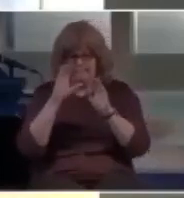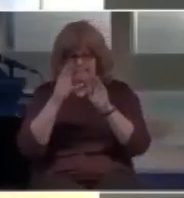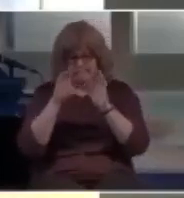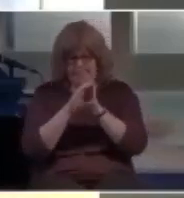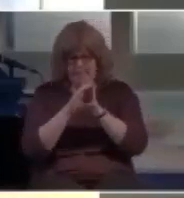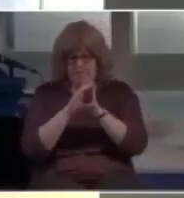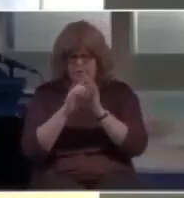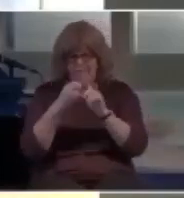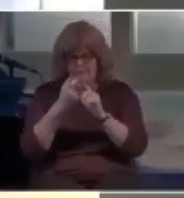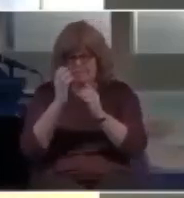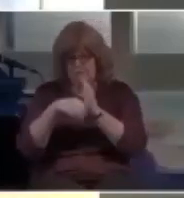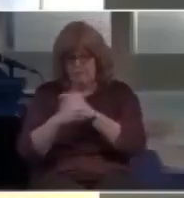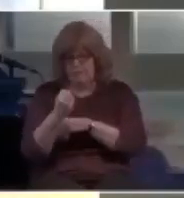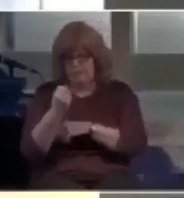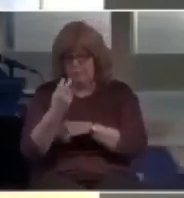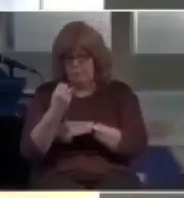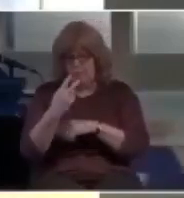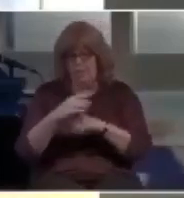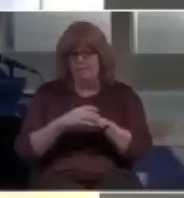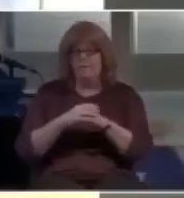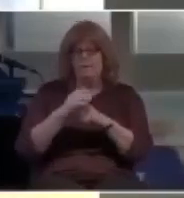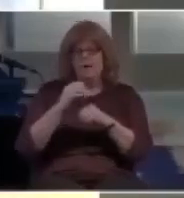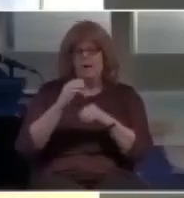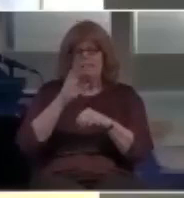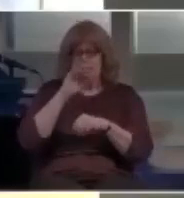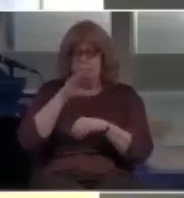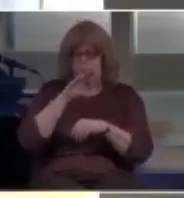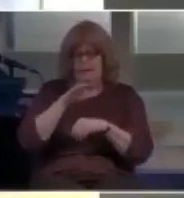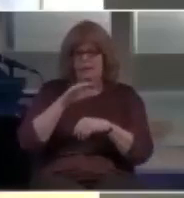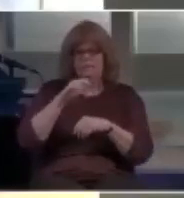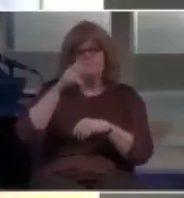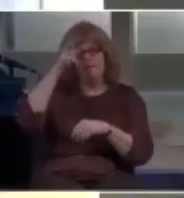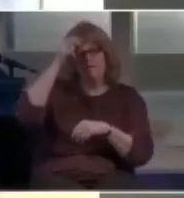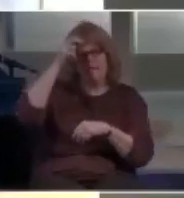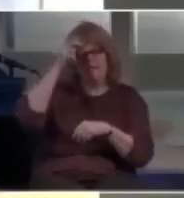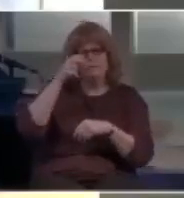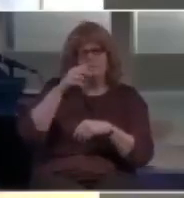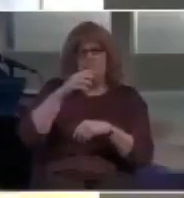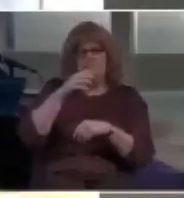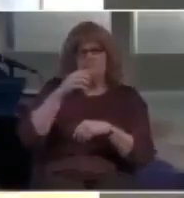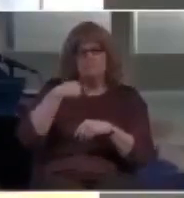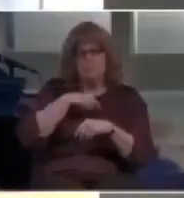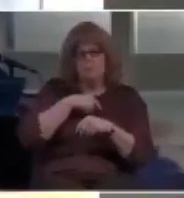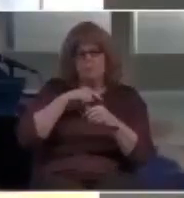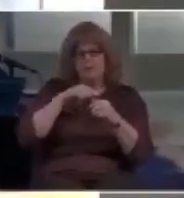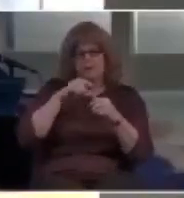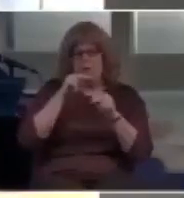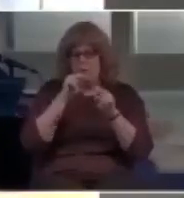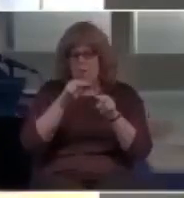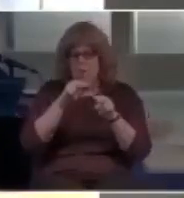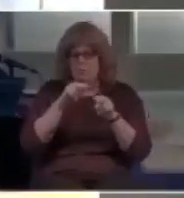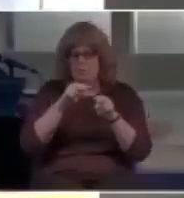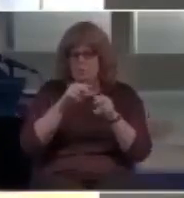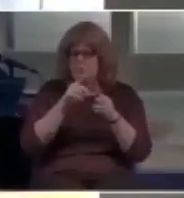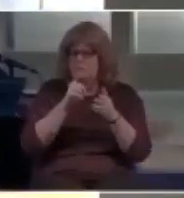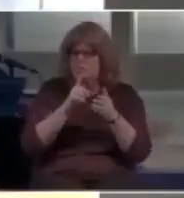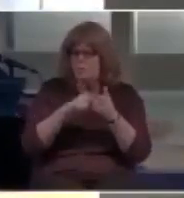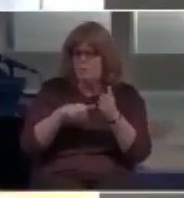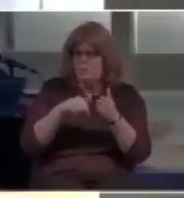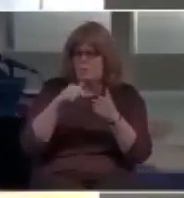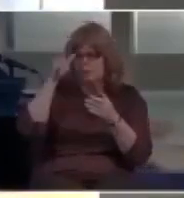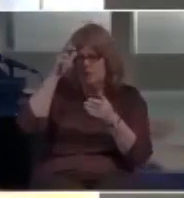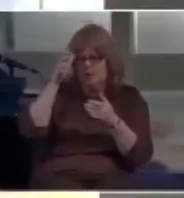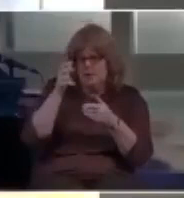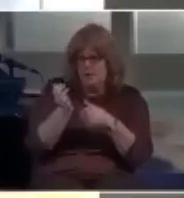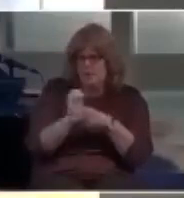given to us in chapter 12 of the dragon of Satan, and we began to look at, well, what is he like, and